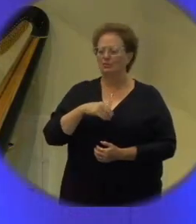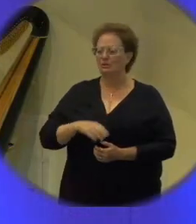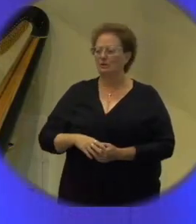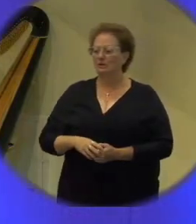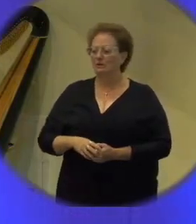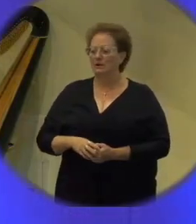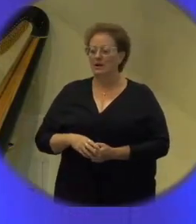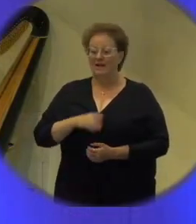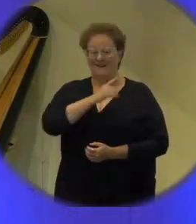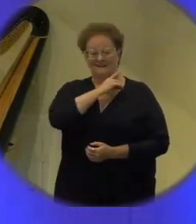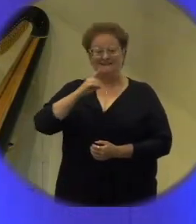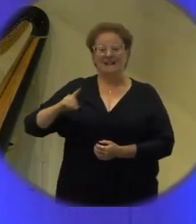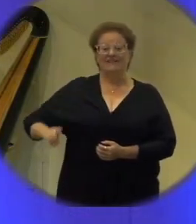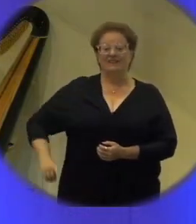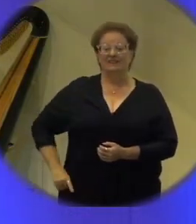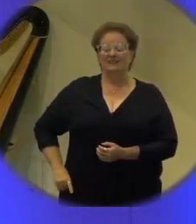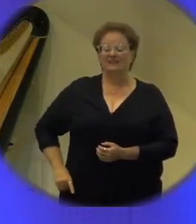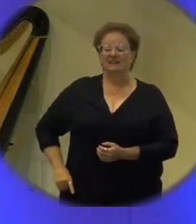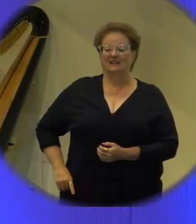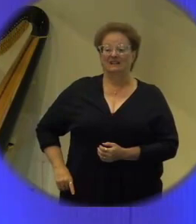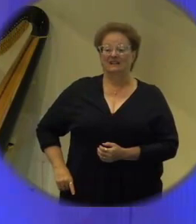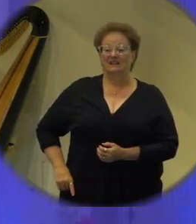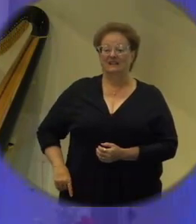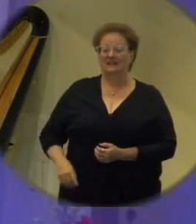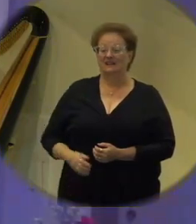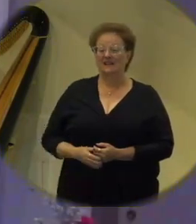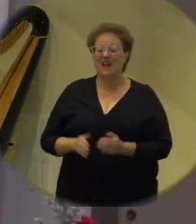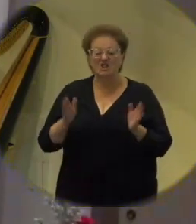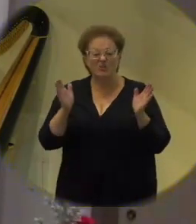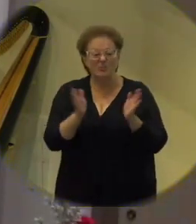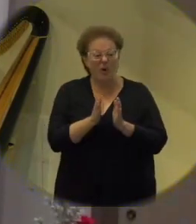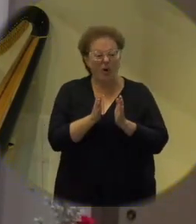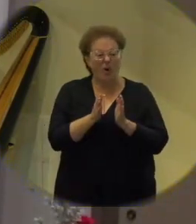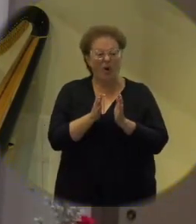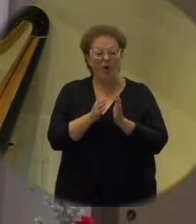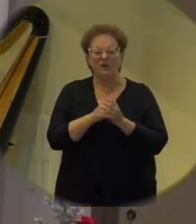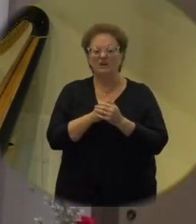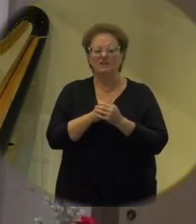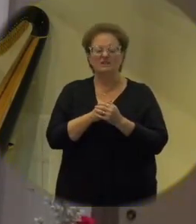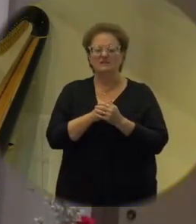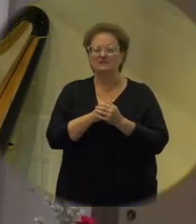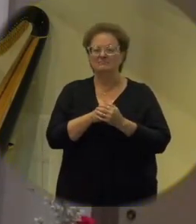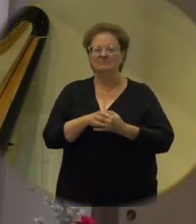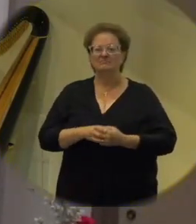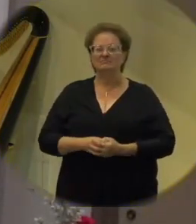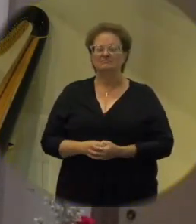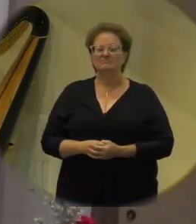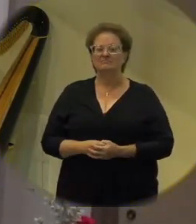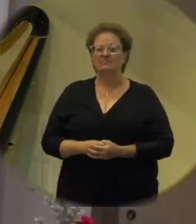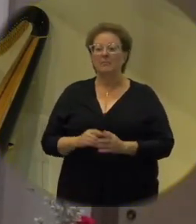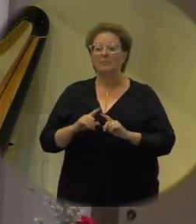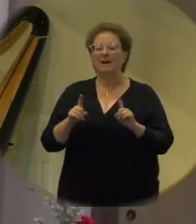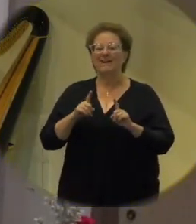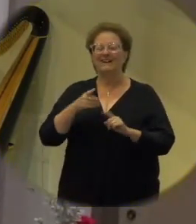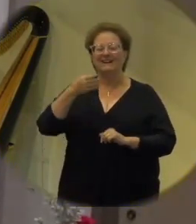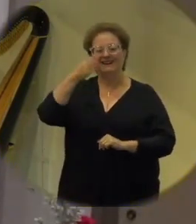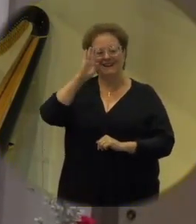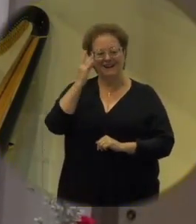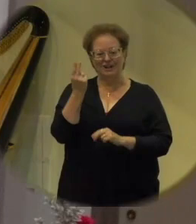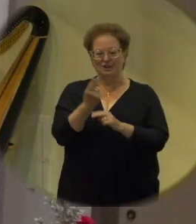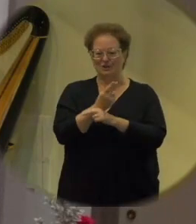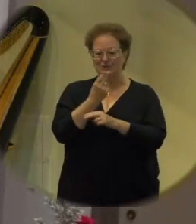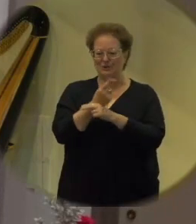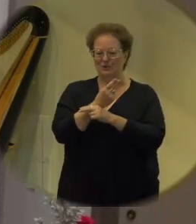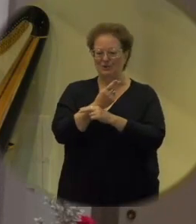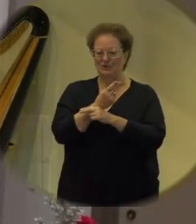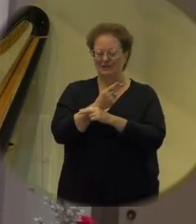David was supposed to be this great warrior. He was a runt. The armor didn't even fit. And yet he was the warrior who